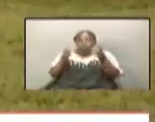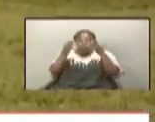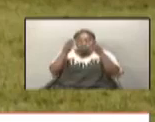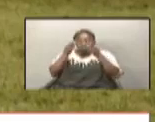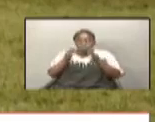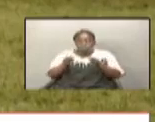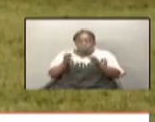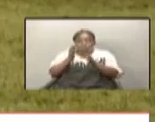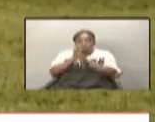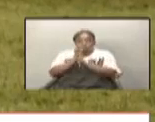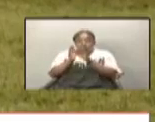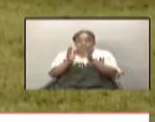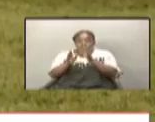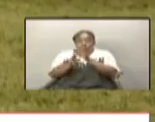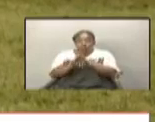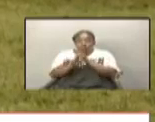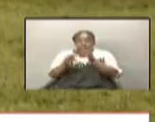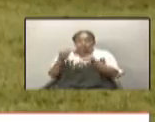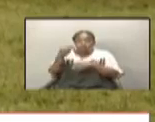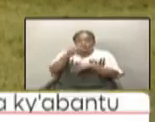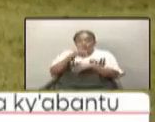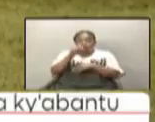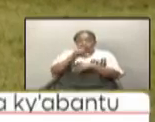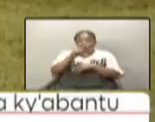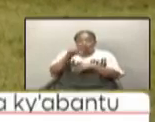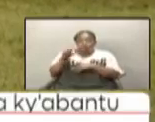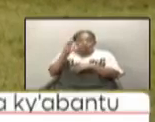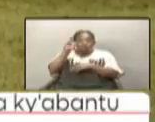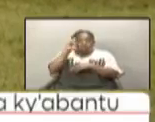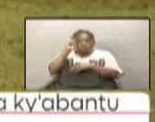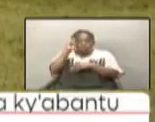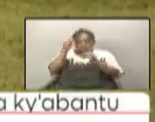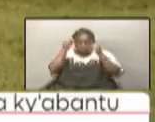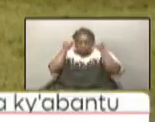construct a hall in memory of the president,